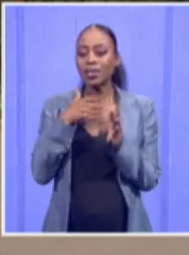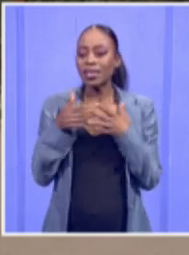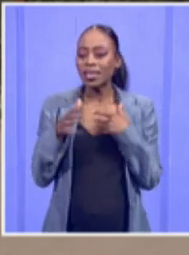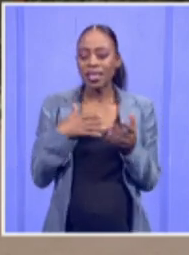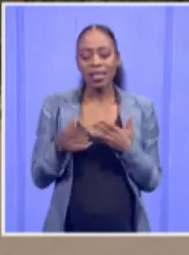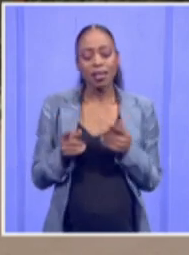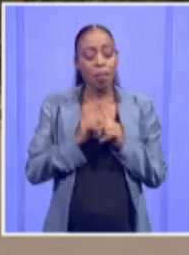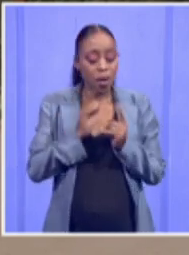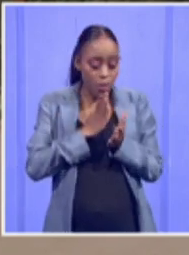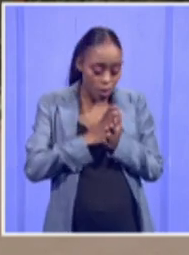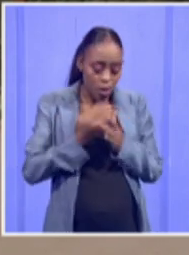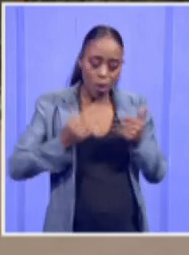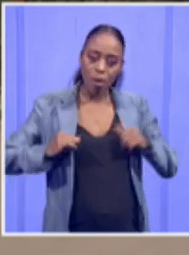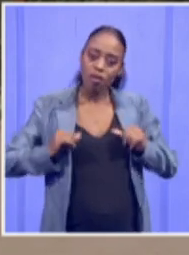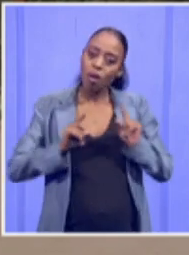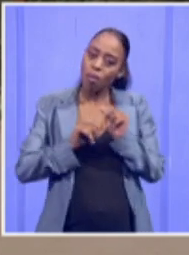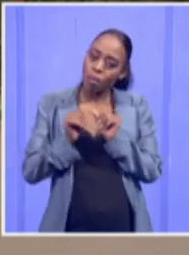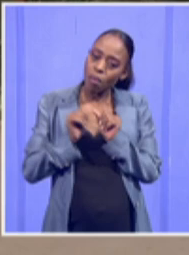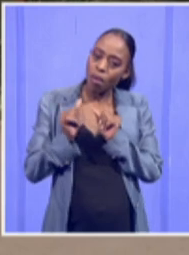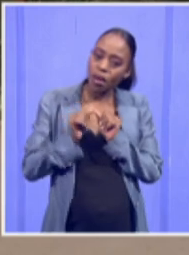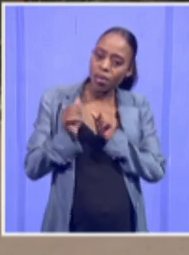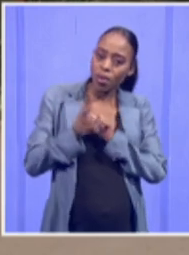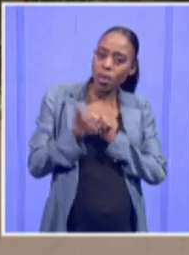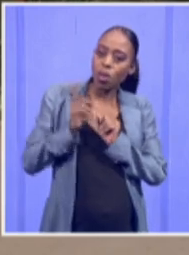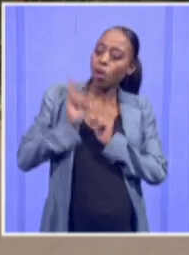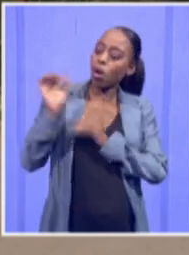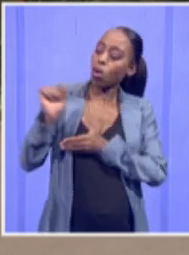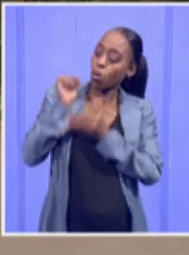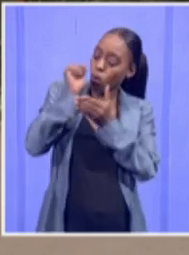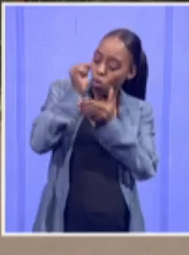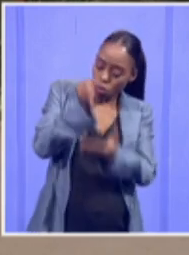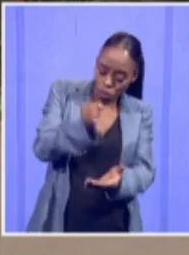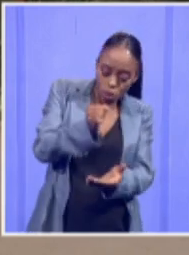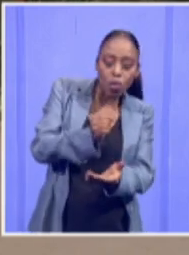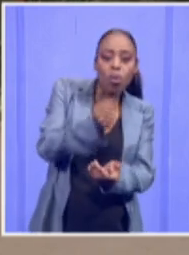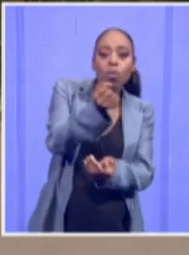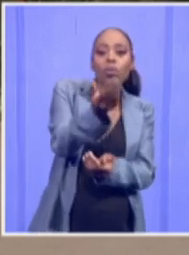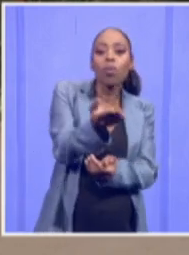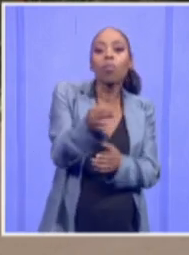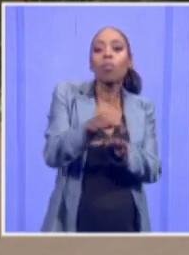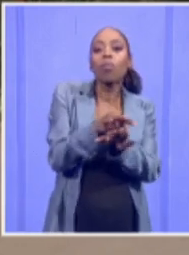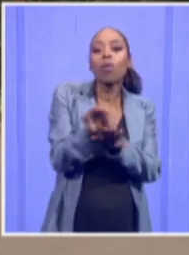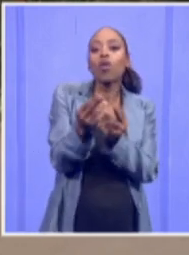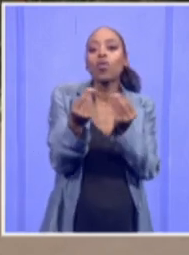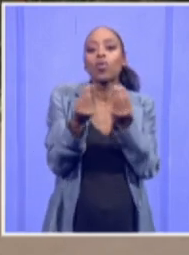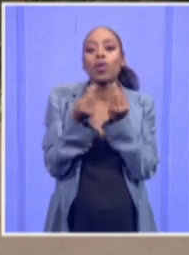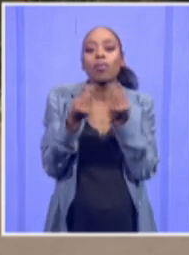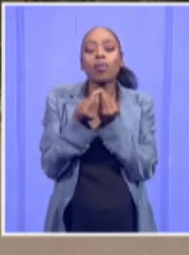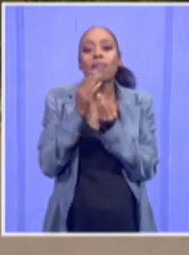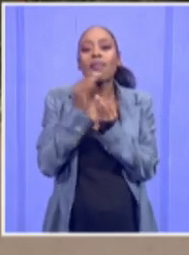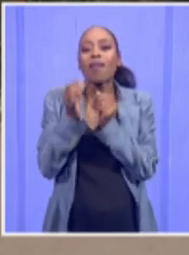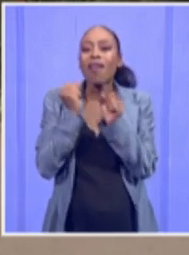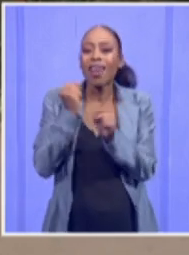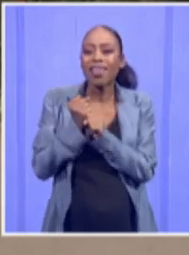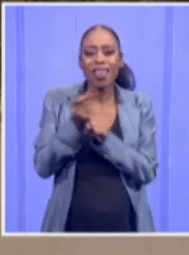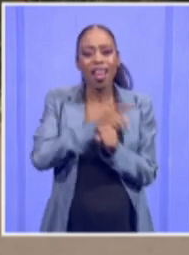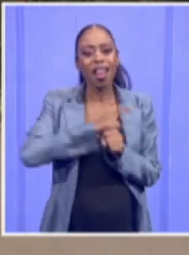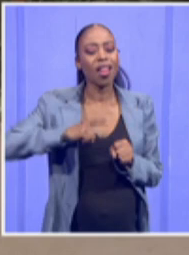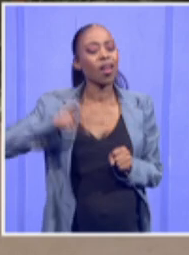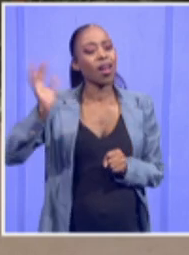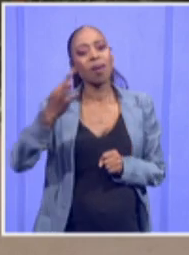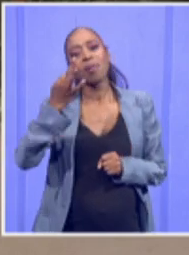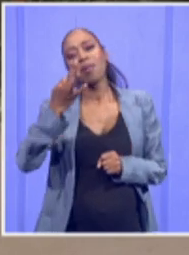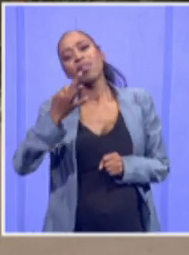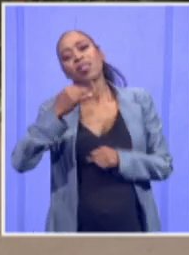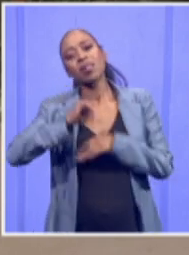ensure that they perform better. When you come as an investor, you submit a plan to do something. It doesn't take you a year. It actually takes you